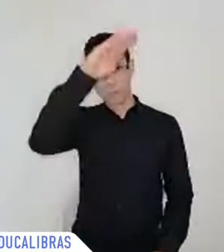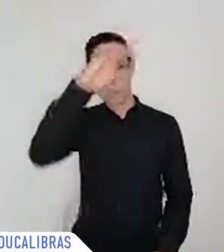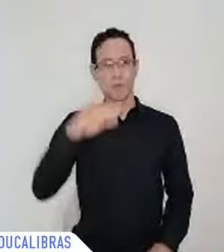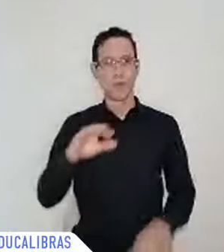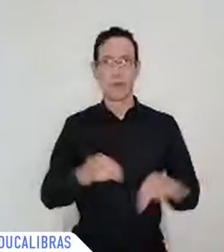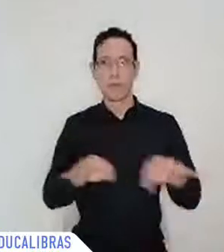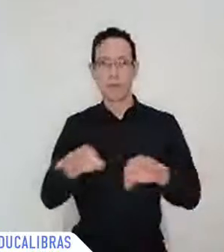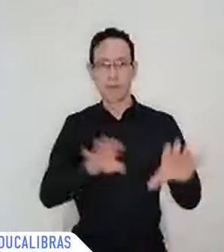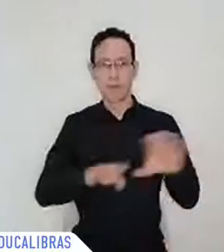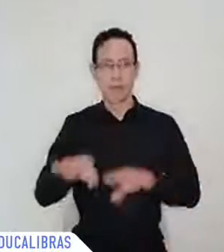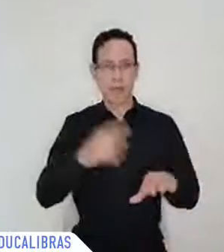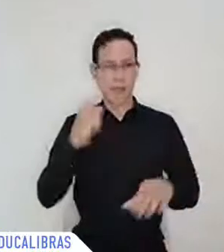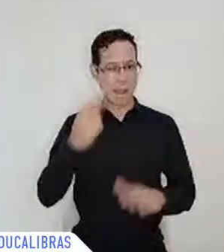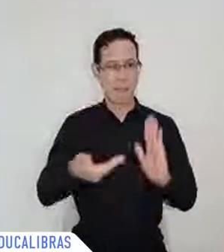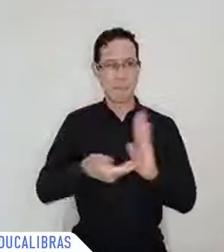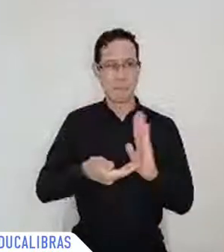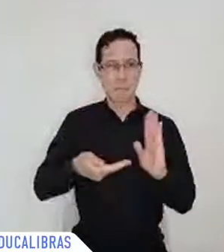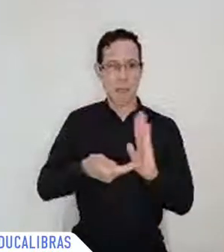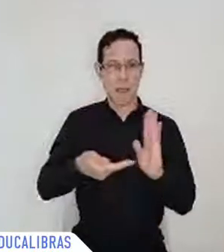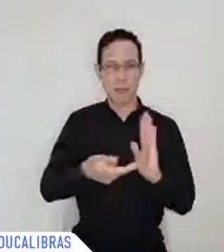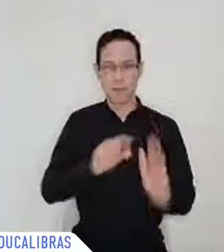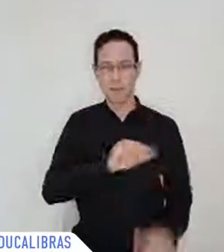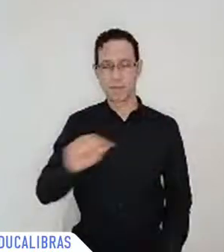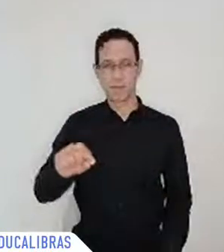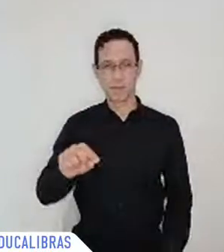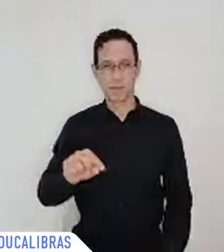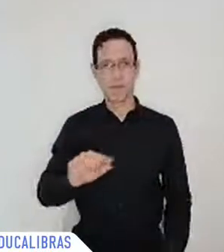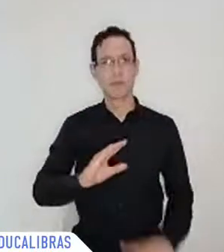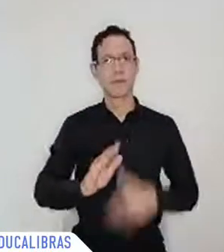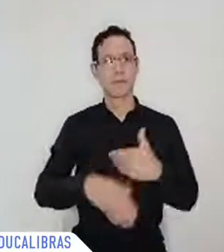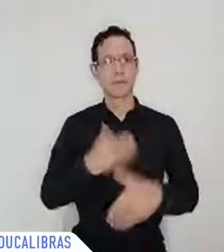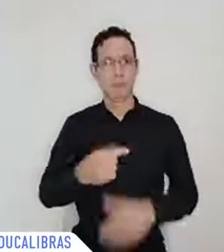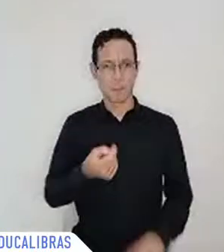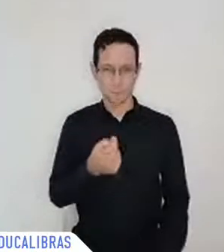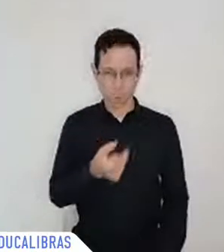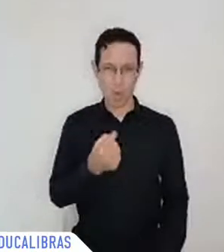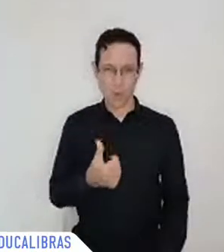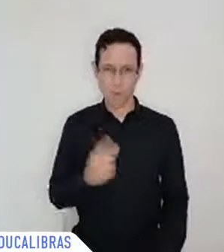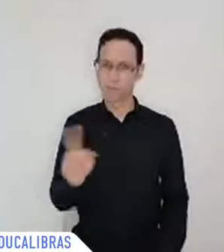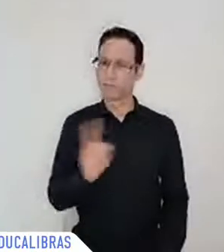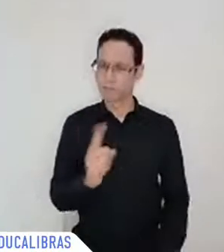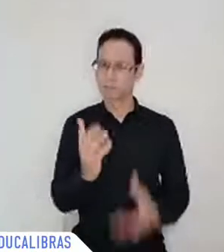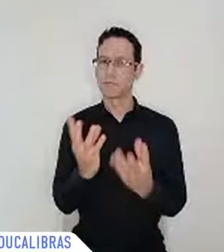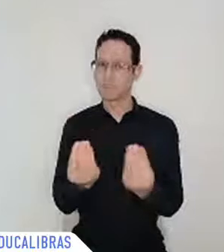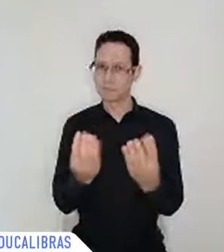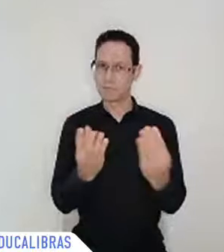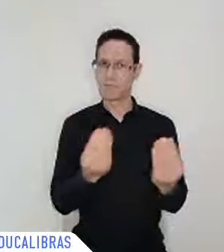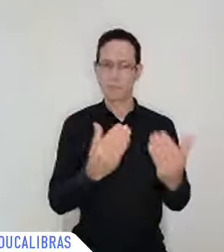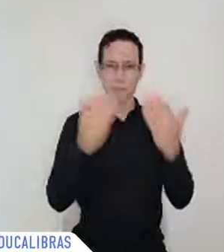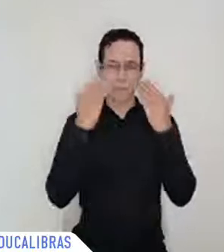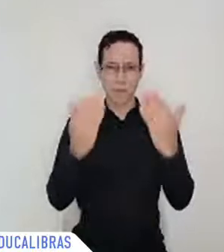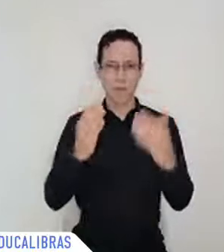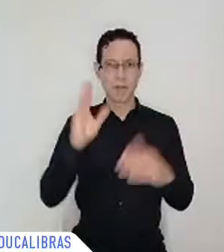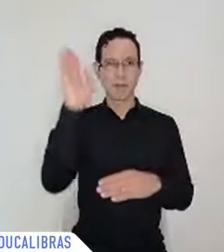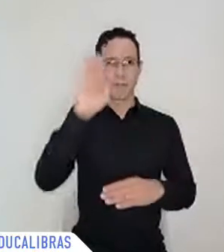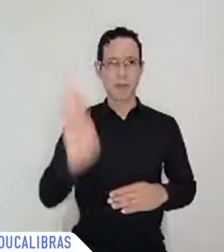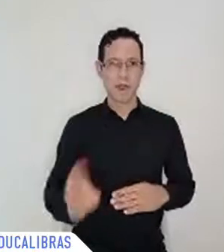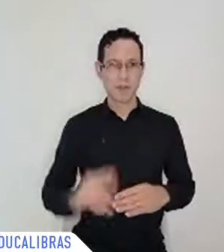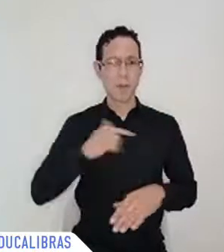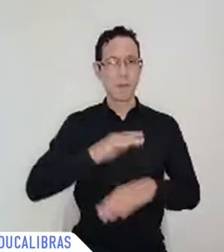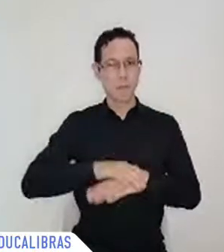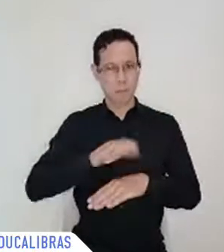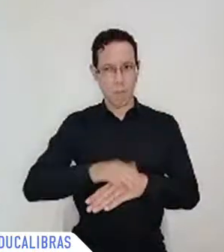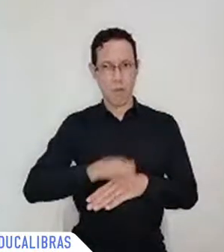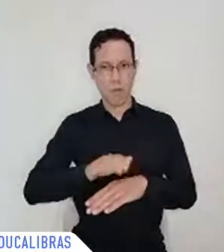consolidate. But Bolsonaro used to say that he could not govern because of the House of Representatives. He